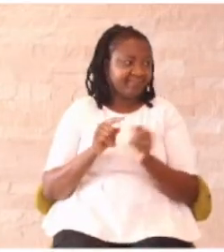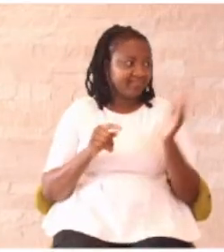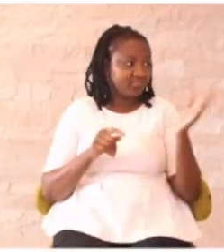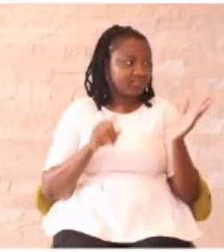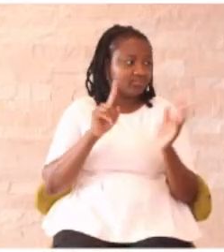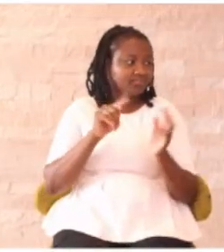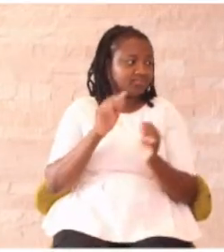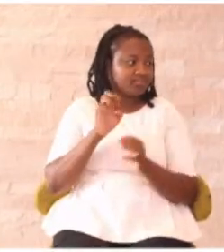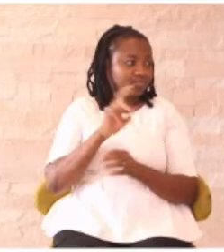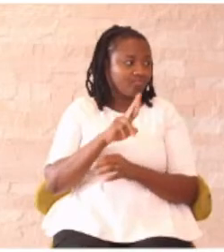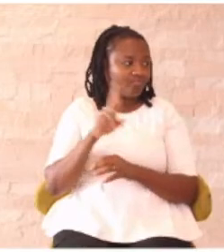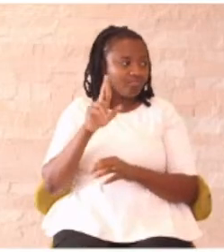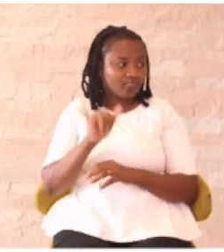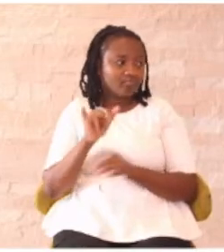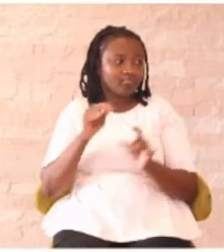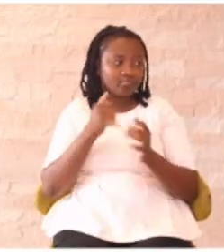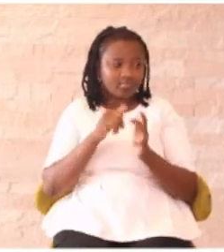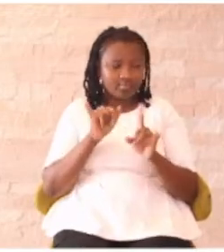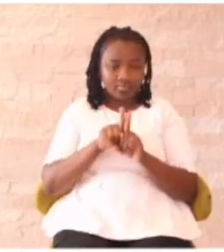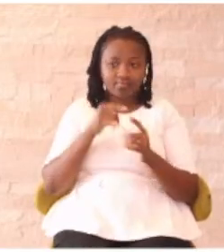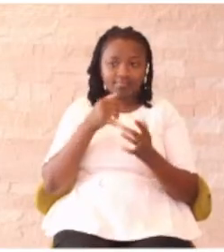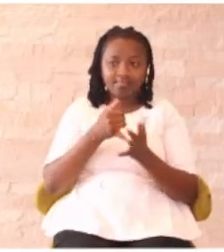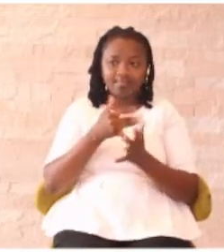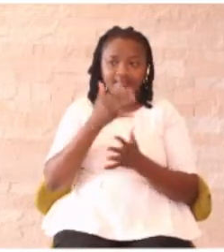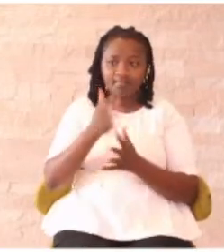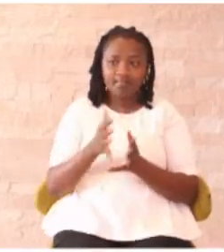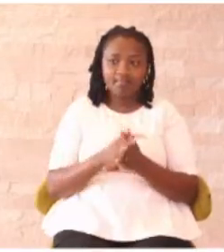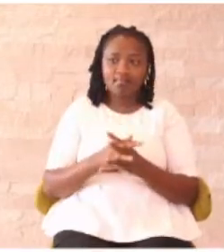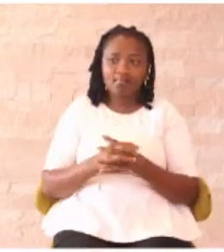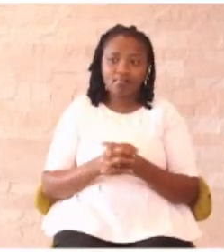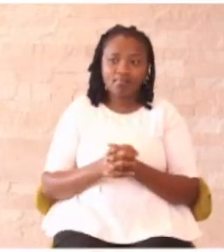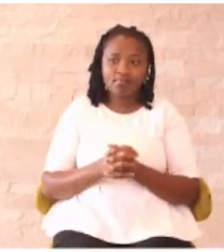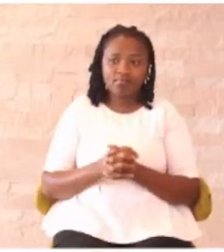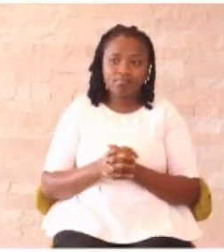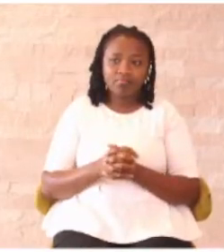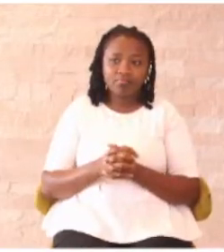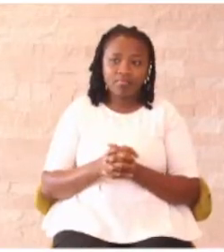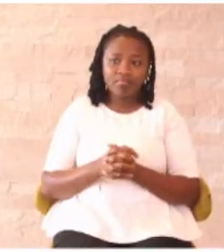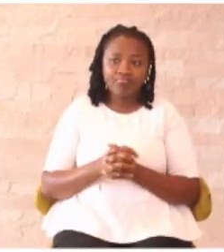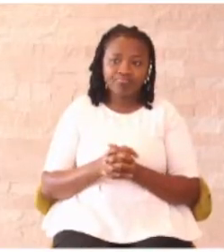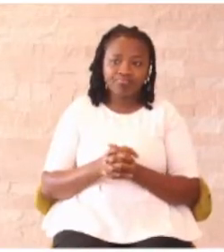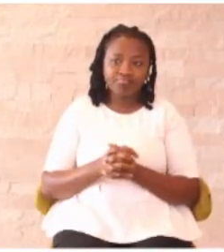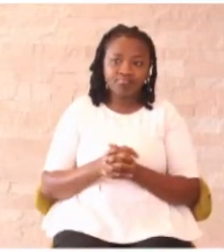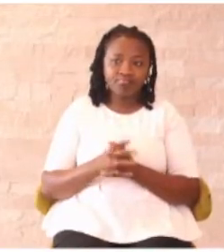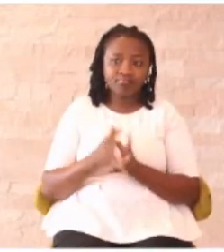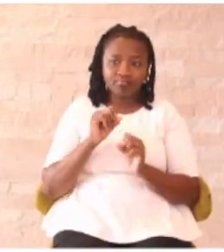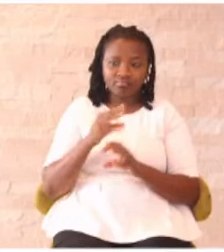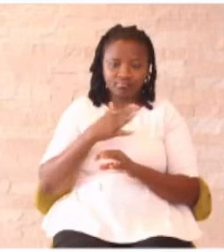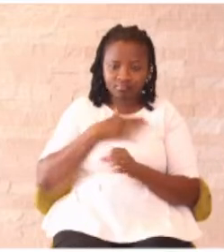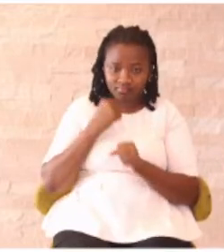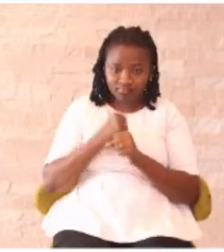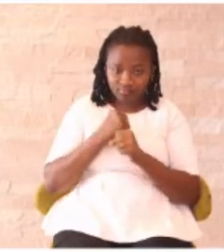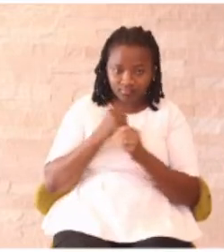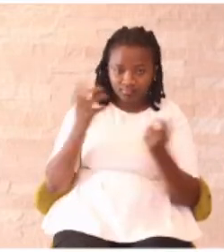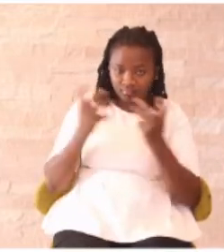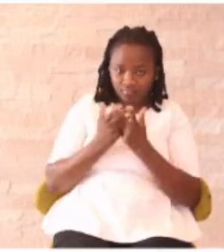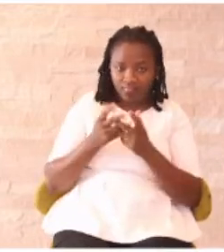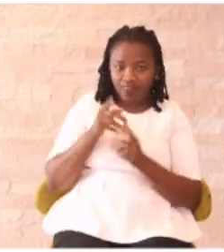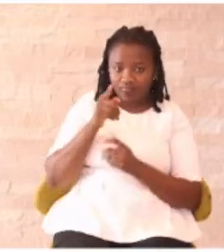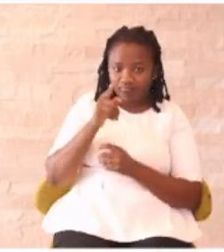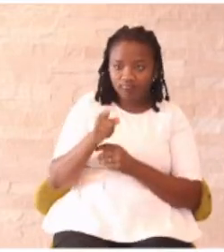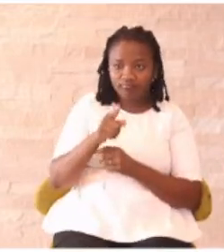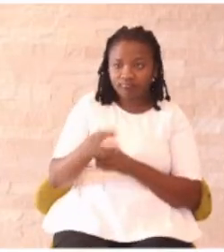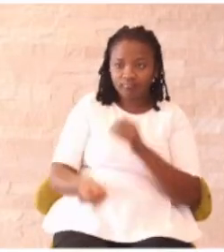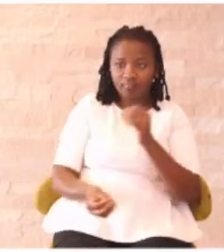part of, and our chair chairs that particular committee. So we can actually attribute our work to the establishment of these